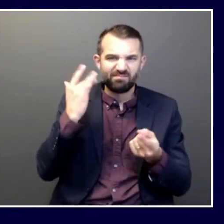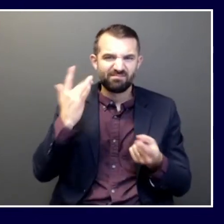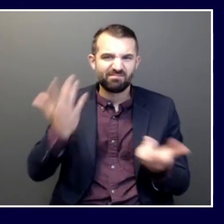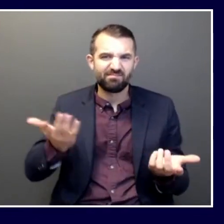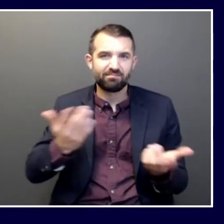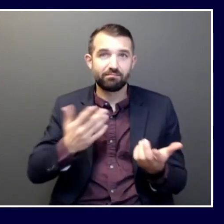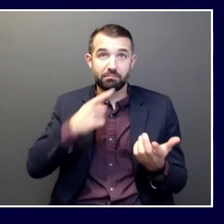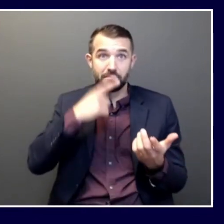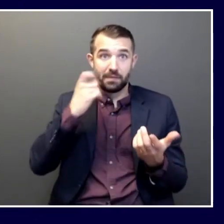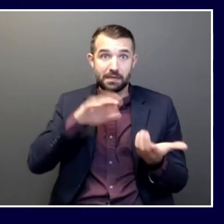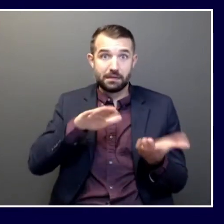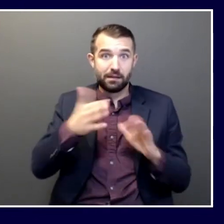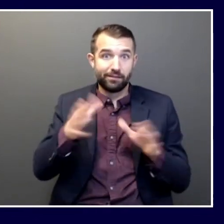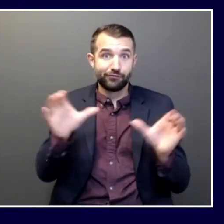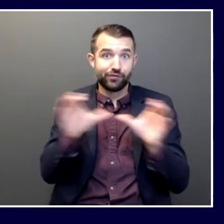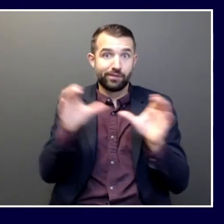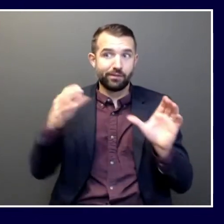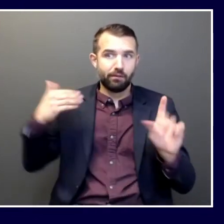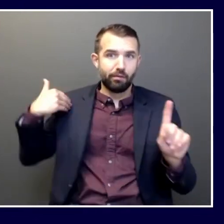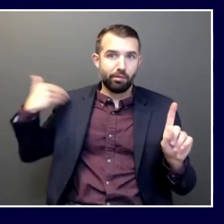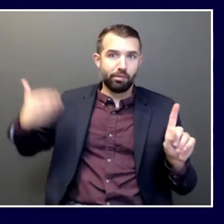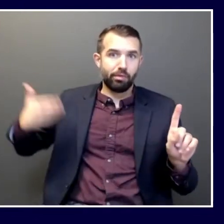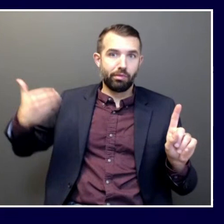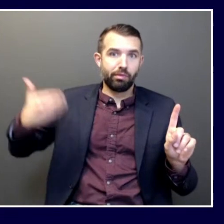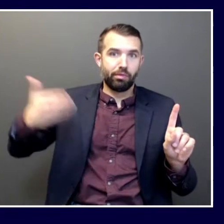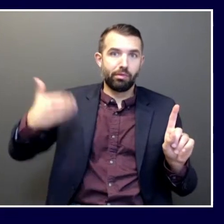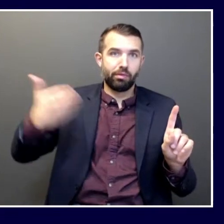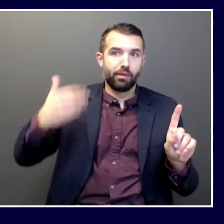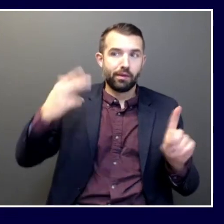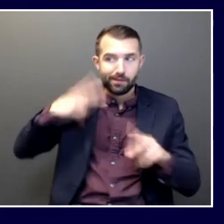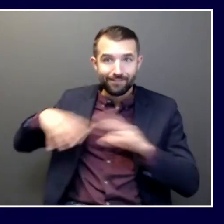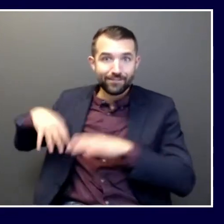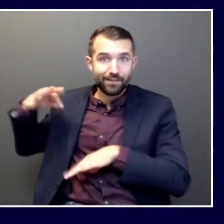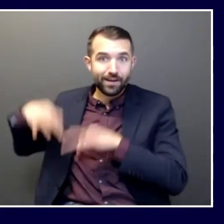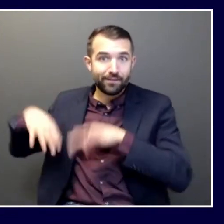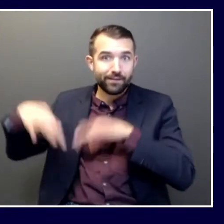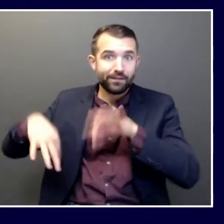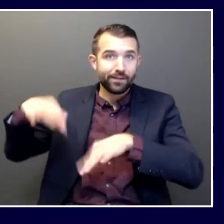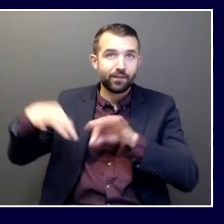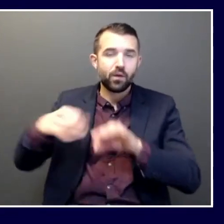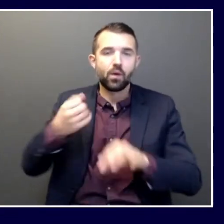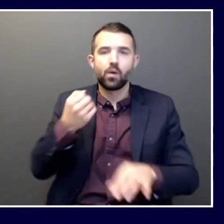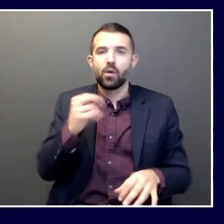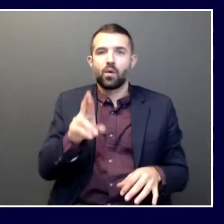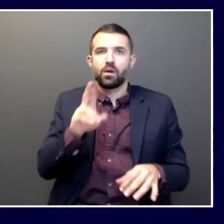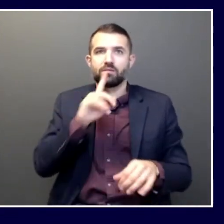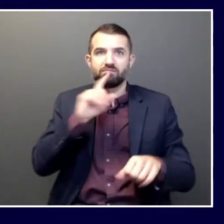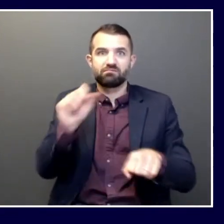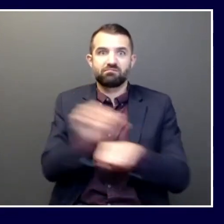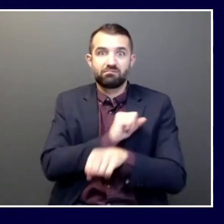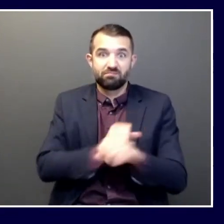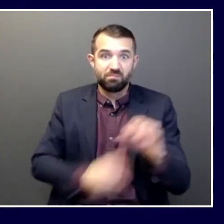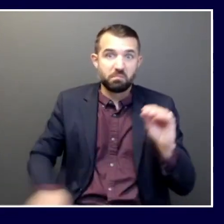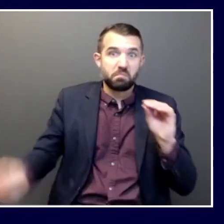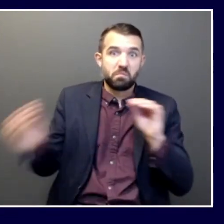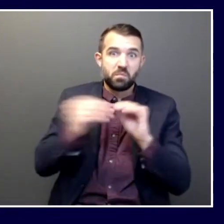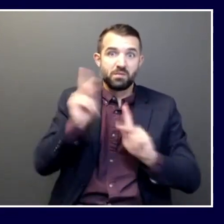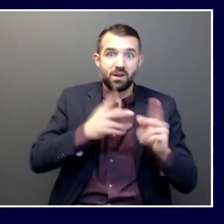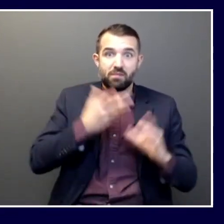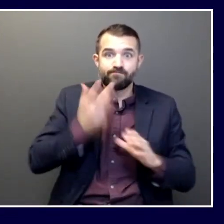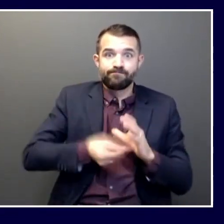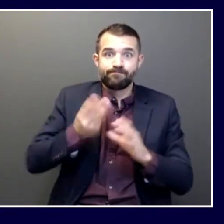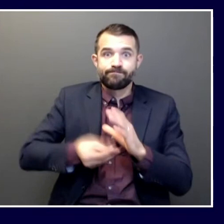or are we actually seeing an increase in deaths, and why is that? Yeah, that's a great question,